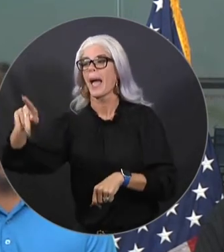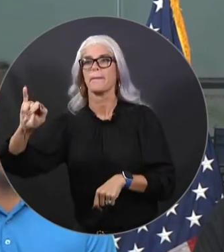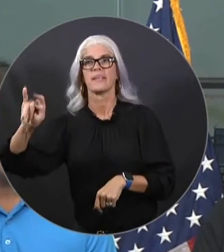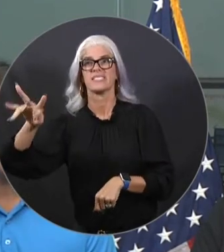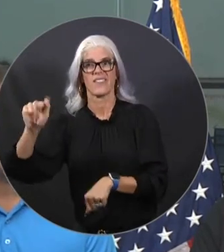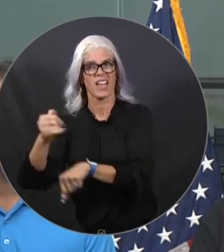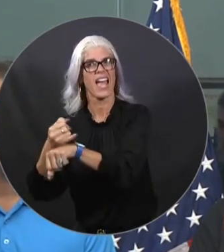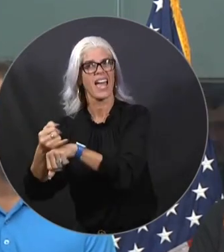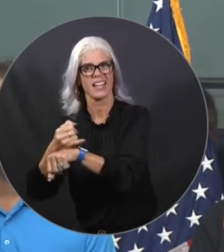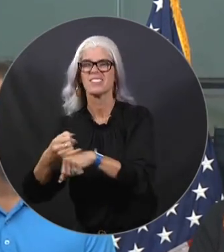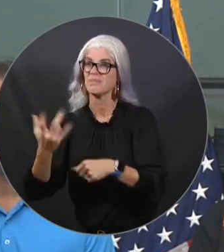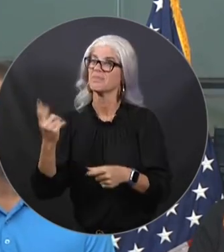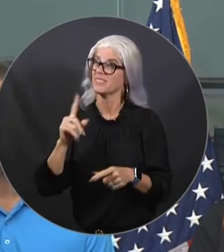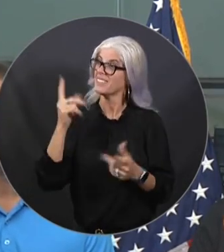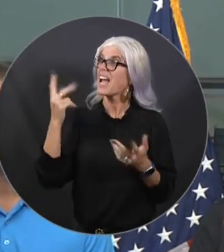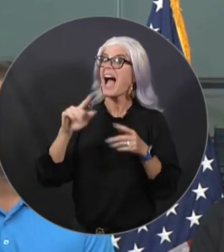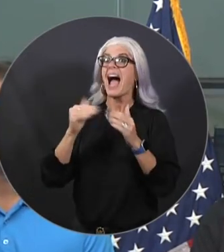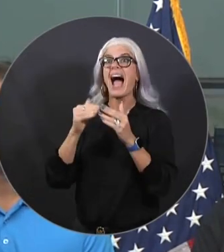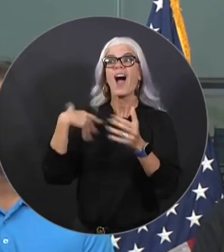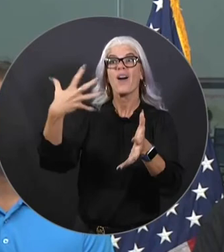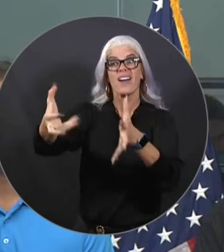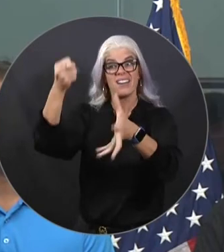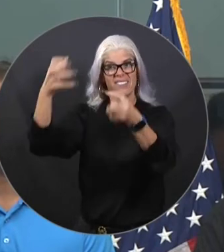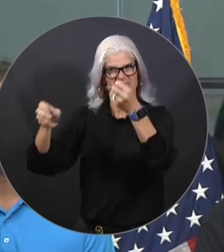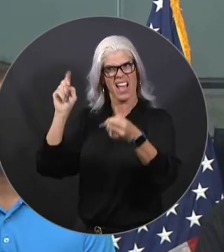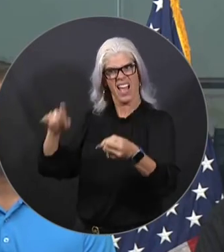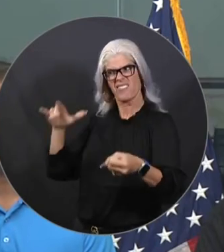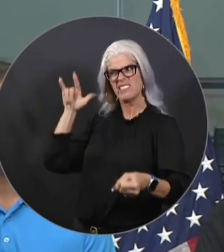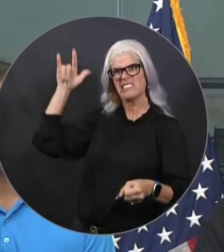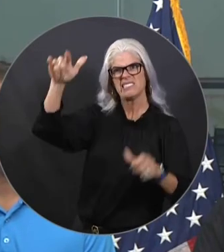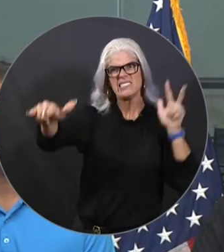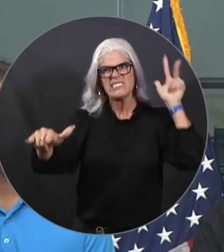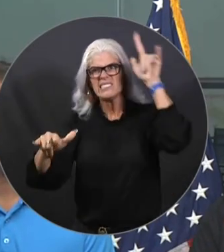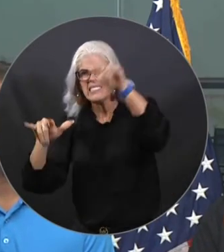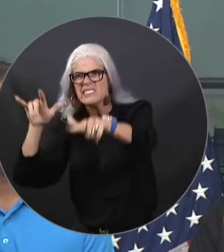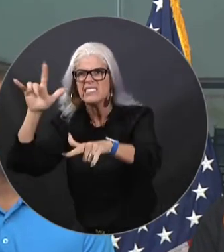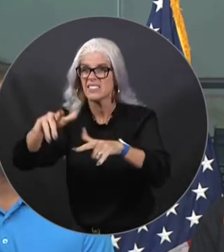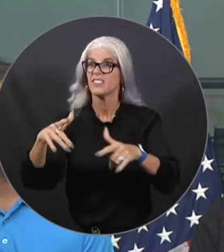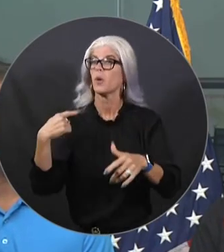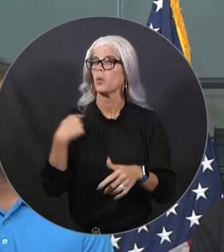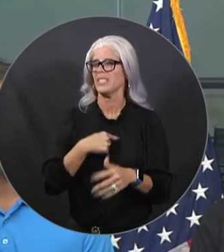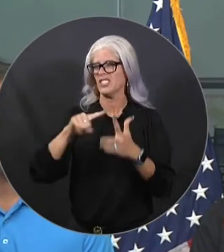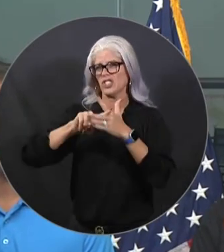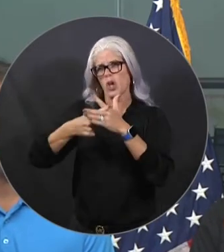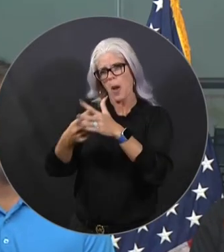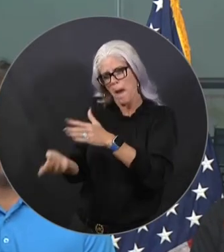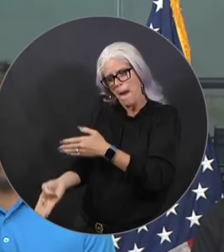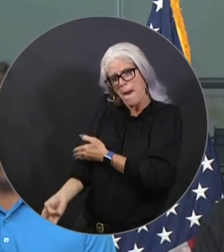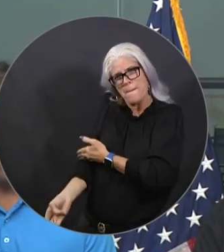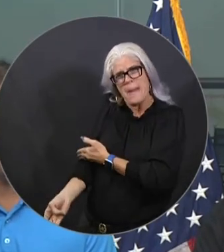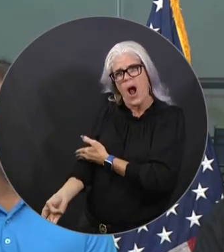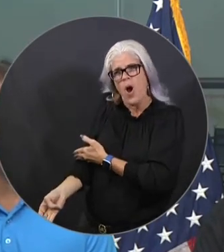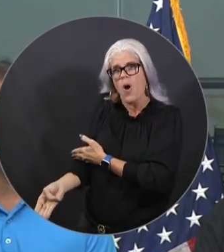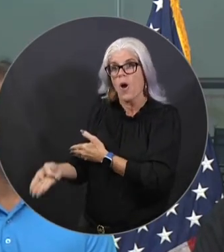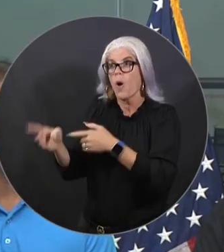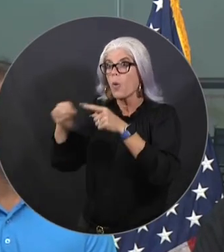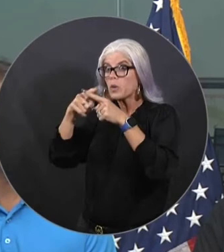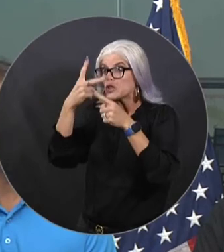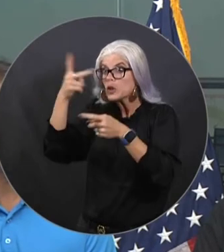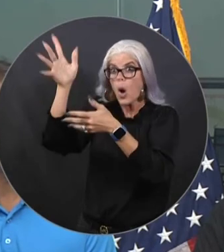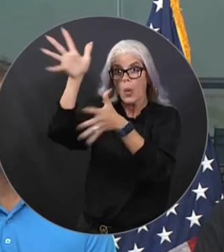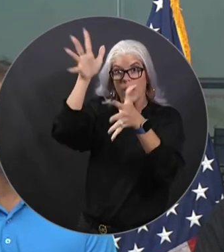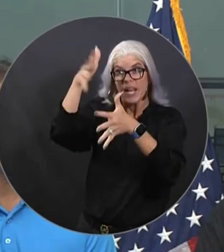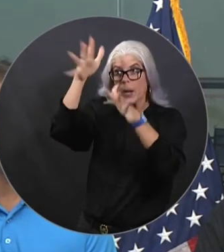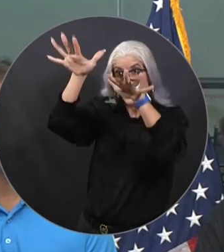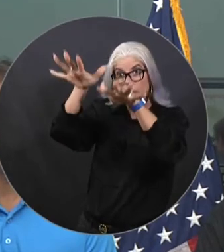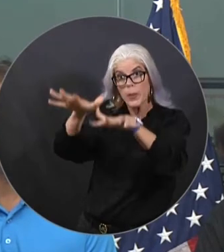told, search and rescue operations, it started in the wee hours of the morning. As soon as the winds died down enough to where it was safe, you